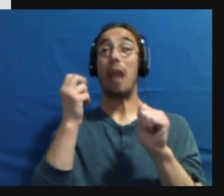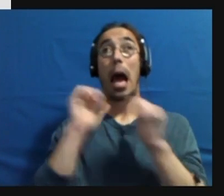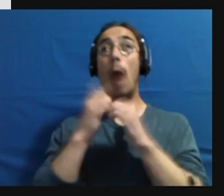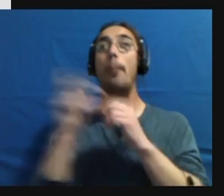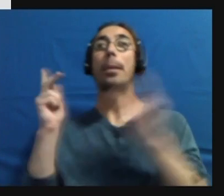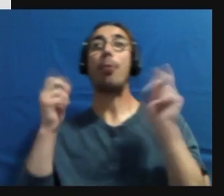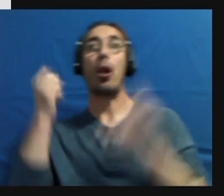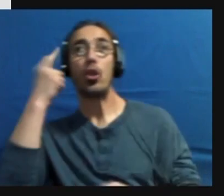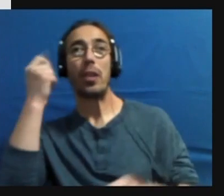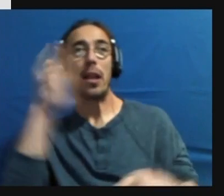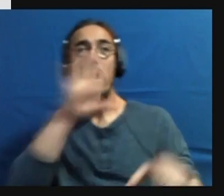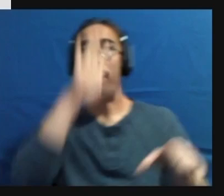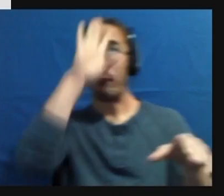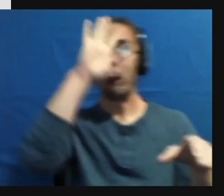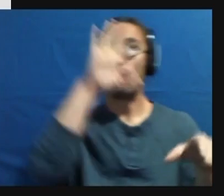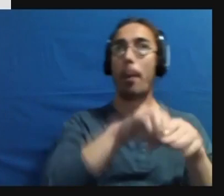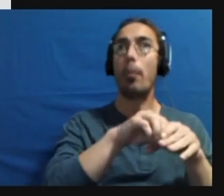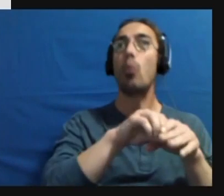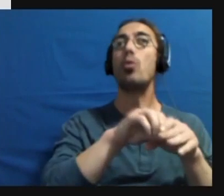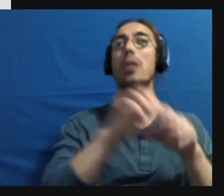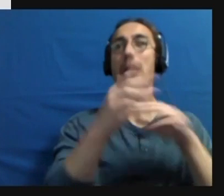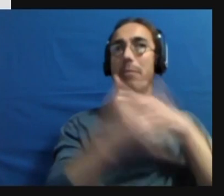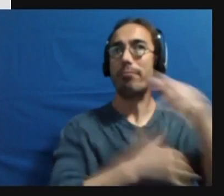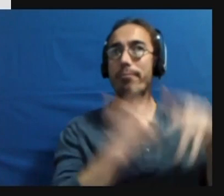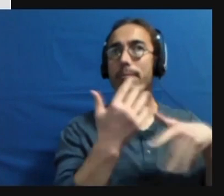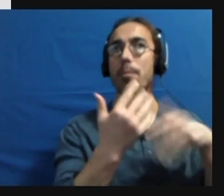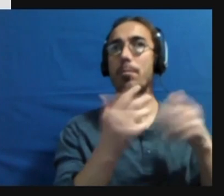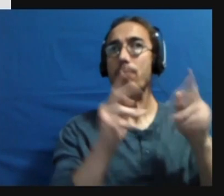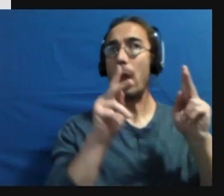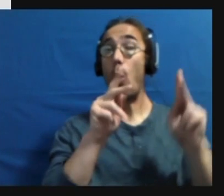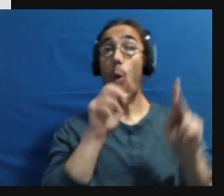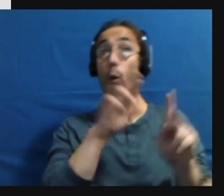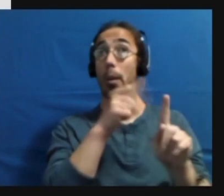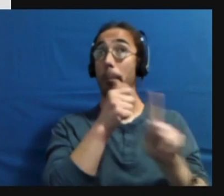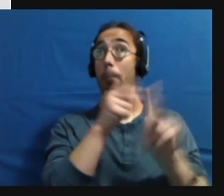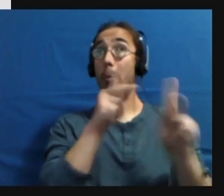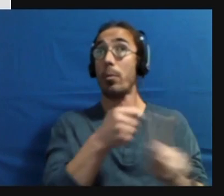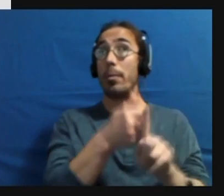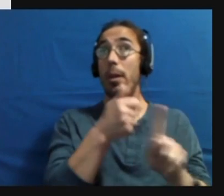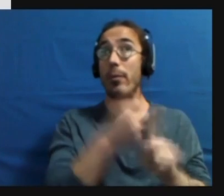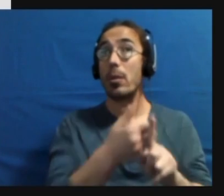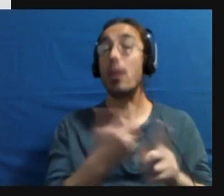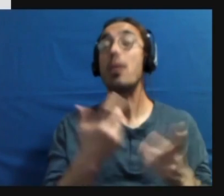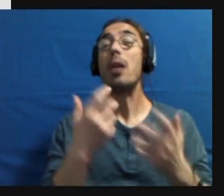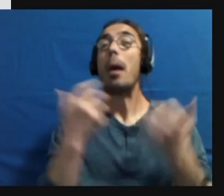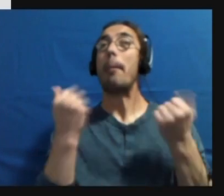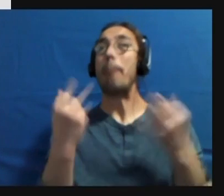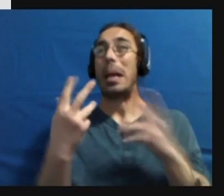there is a lot of social bias in in our diagnostic criteria. This means that we have a lot of